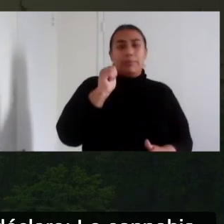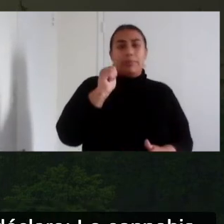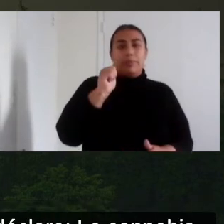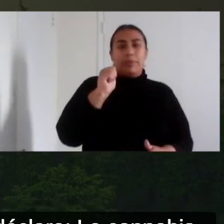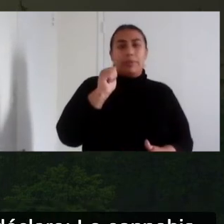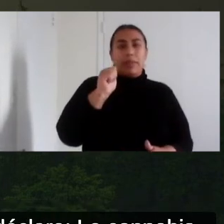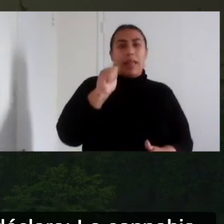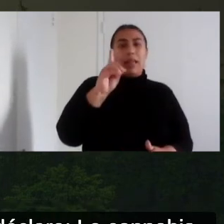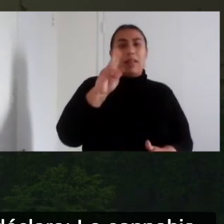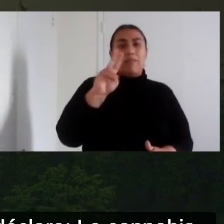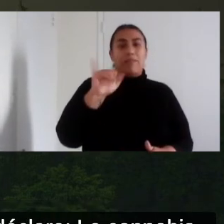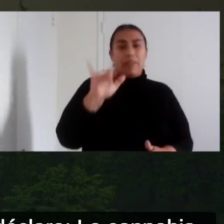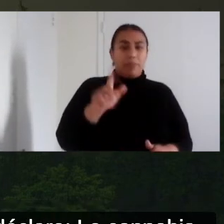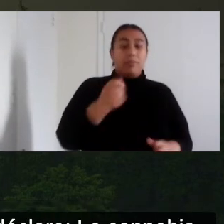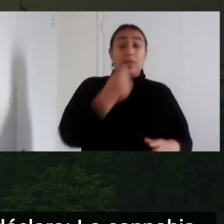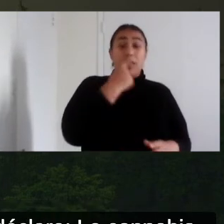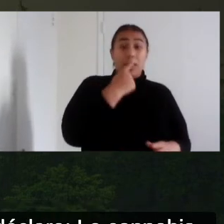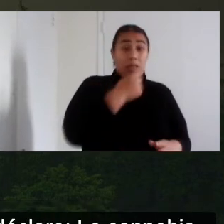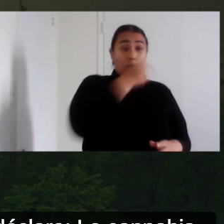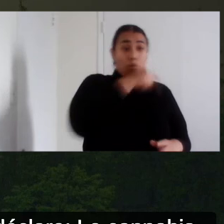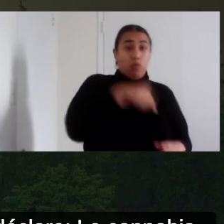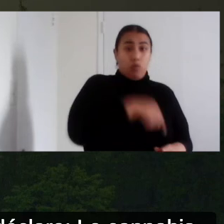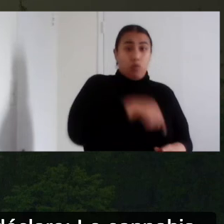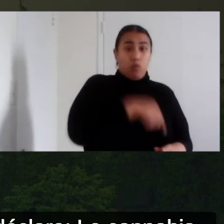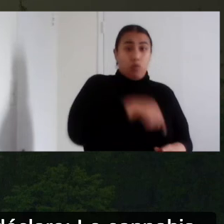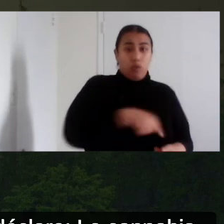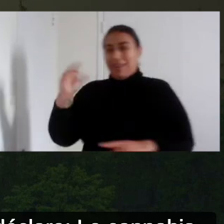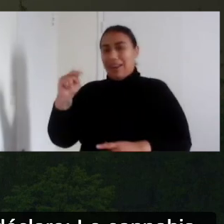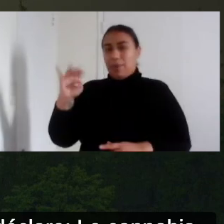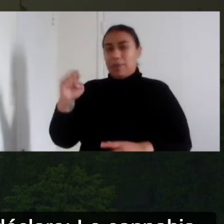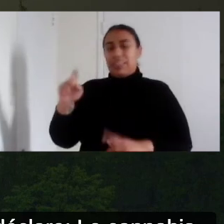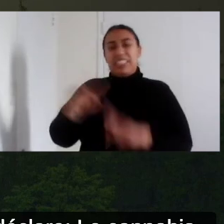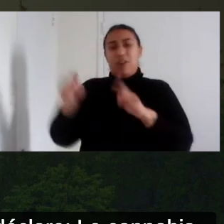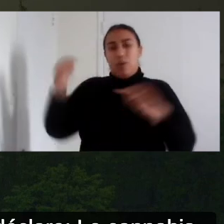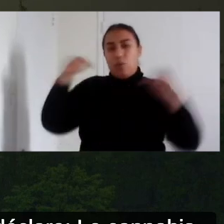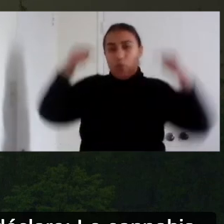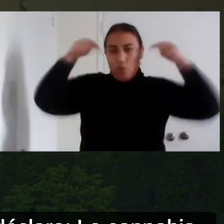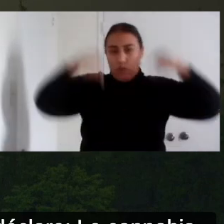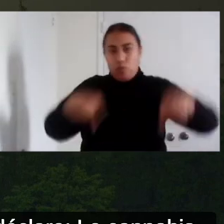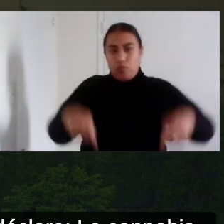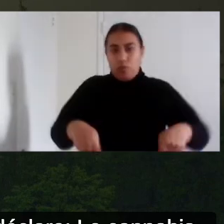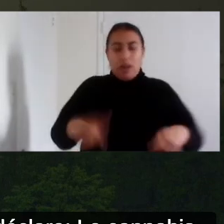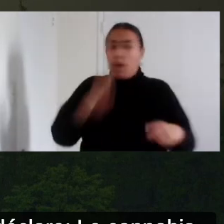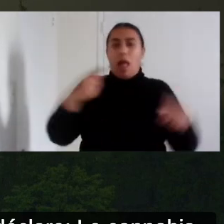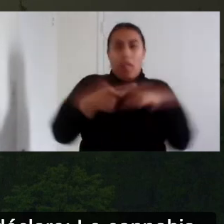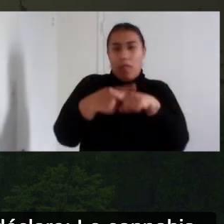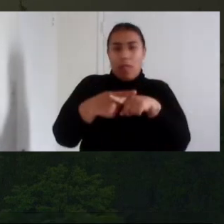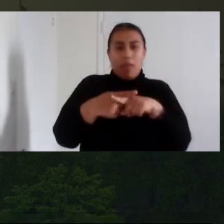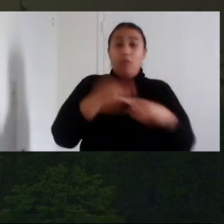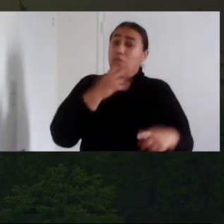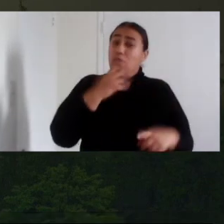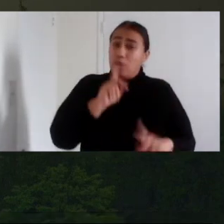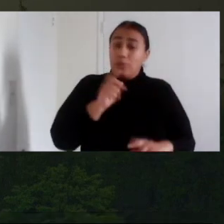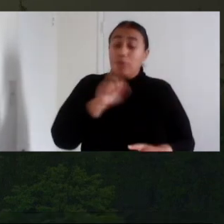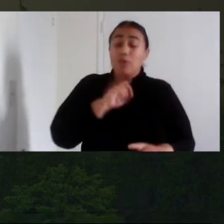guys. Okay, question states, does cannabis interact with the family of triptan medications? That's a